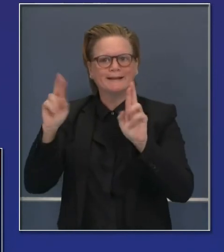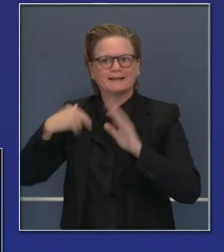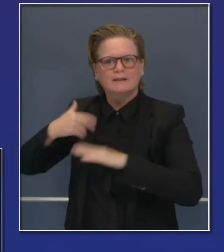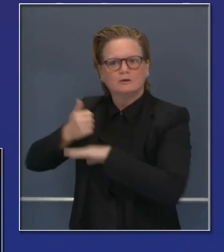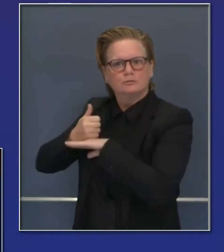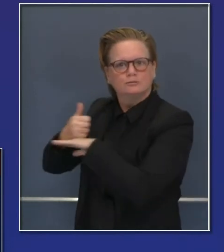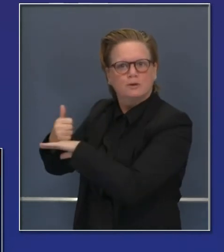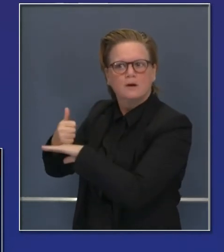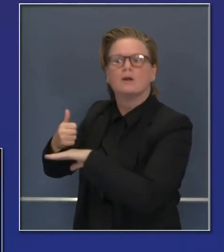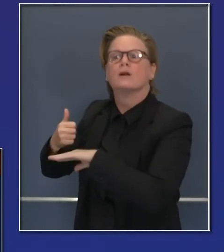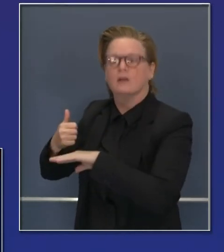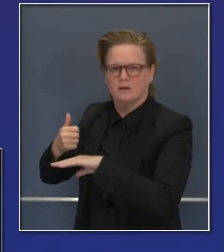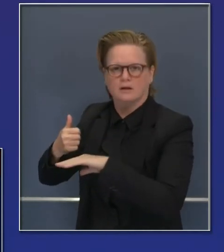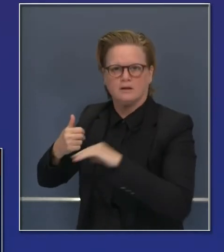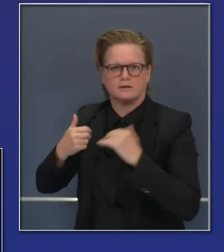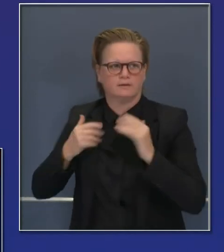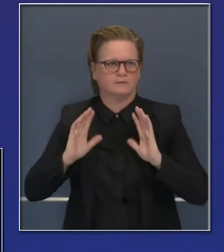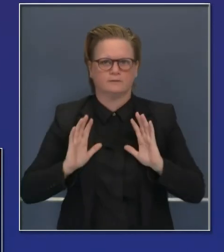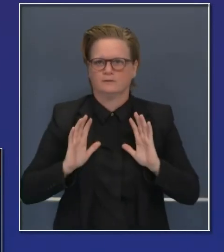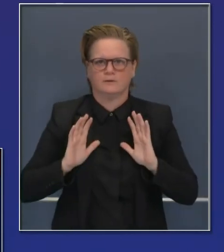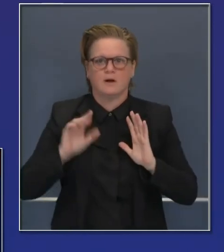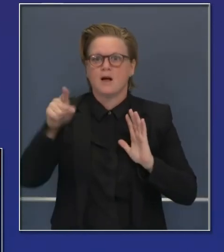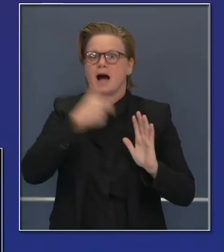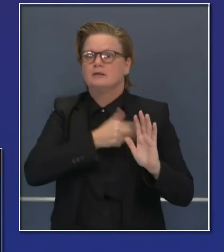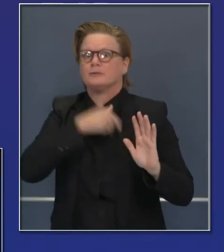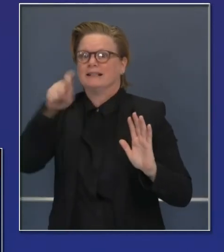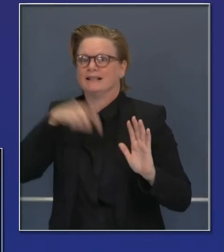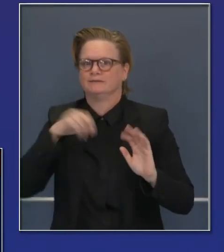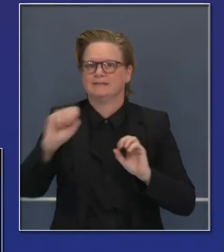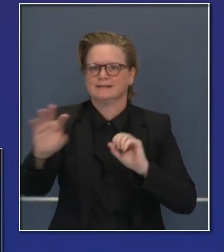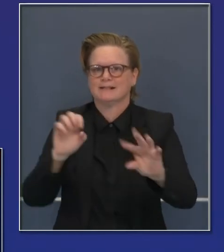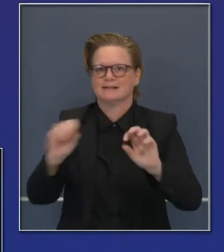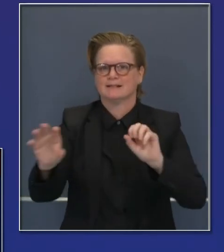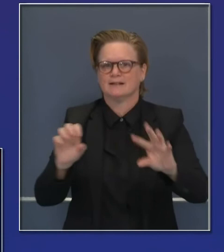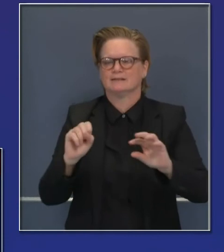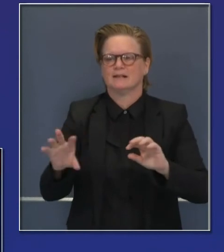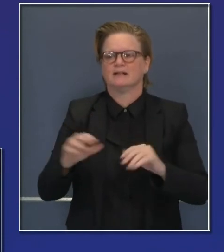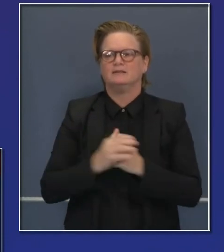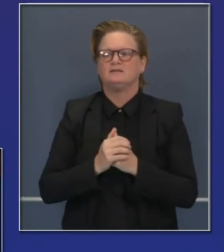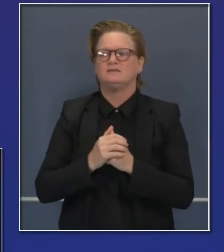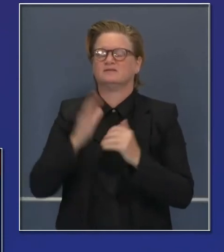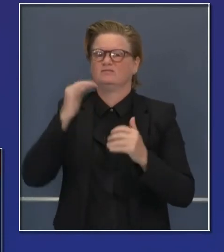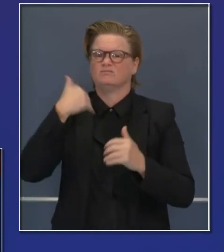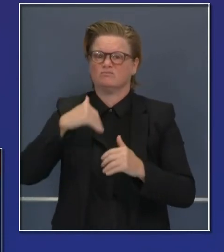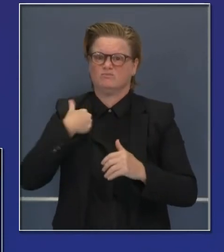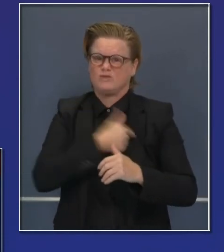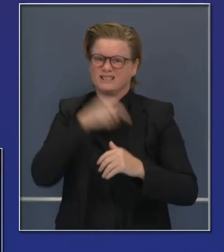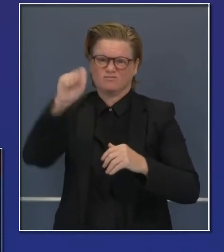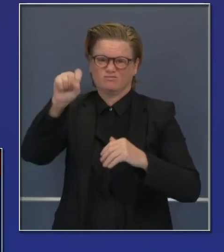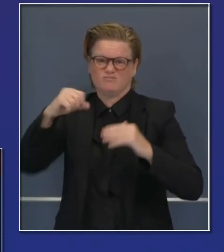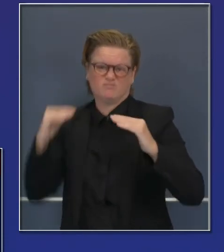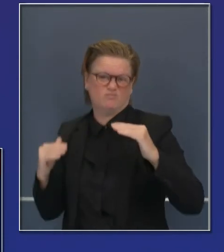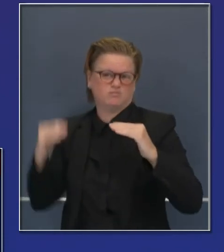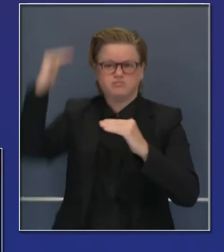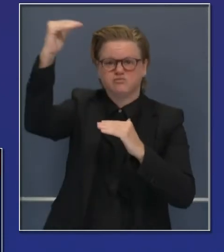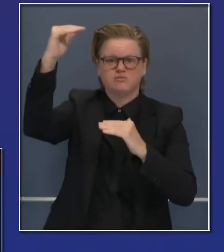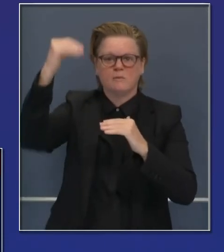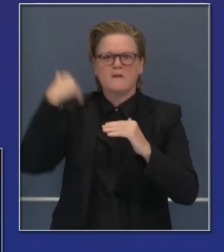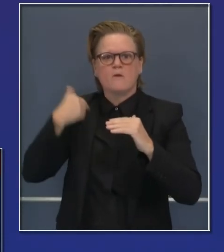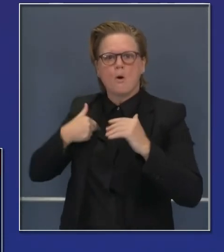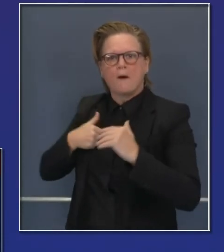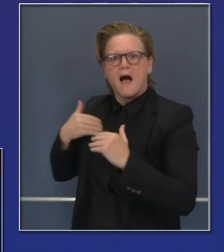been this abundant in terms of available vent resources. And this is profoundly important. As